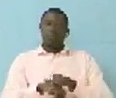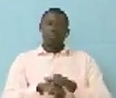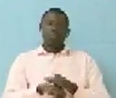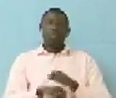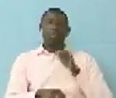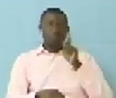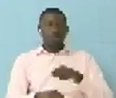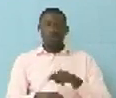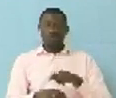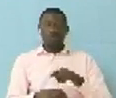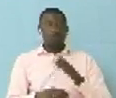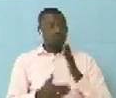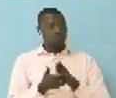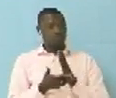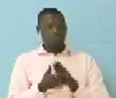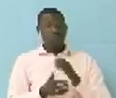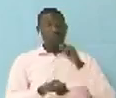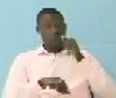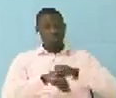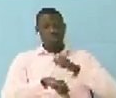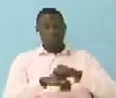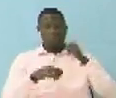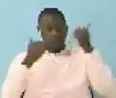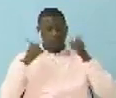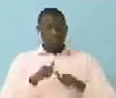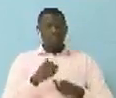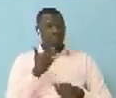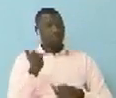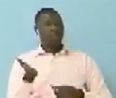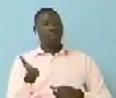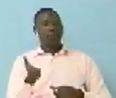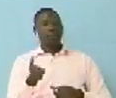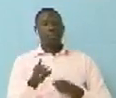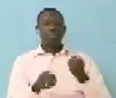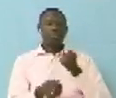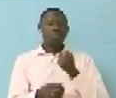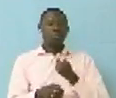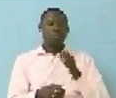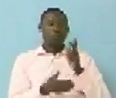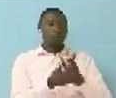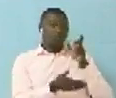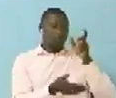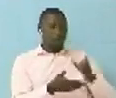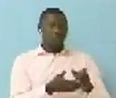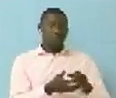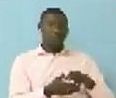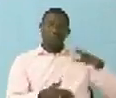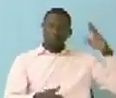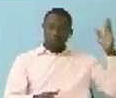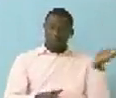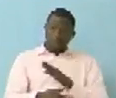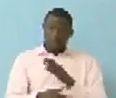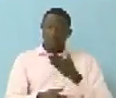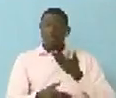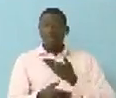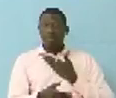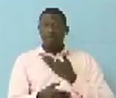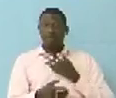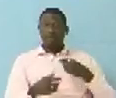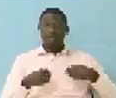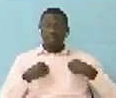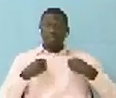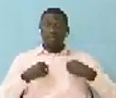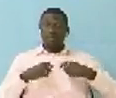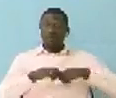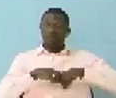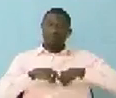But torture happened. The witness was slapped. His clothes were almost stripped off him. You